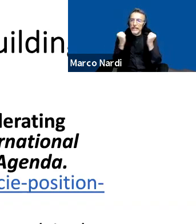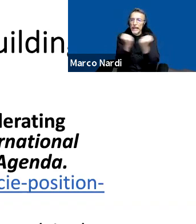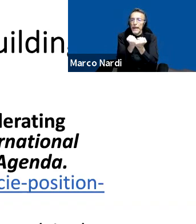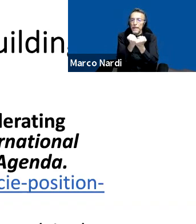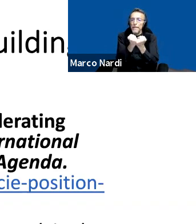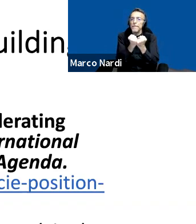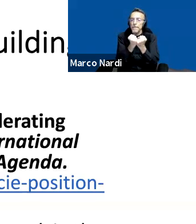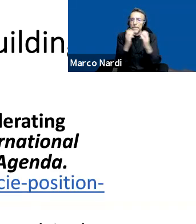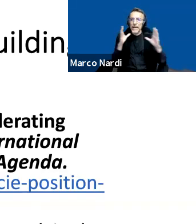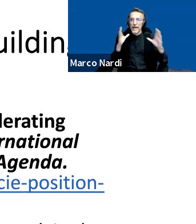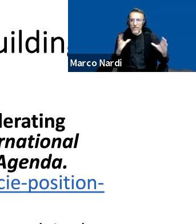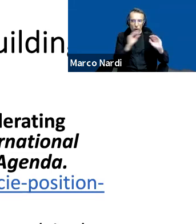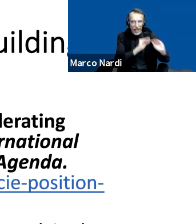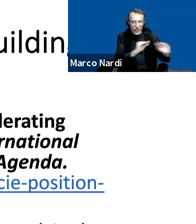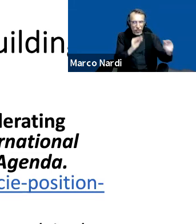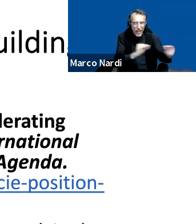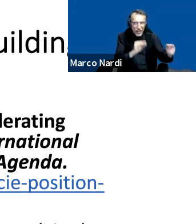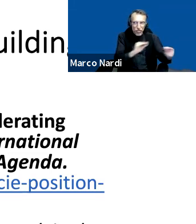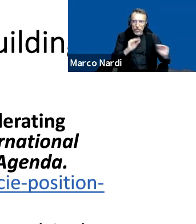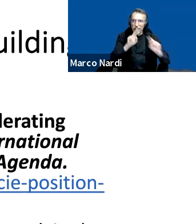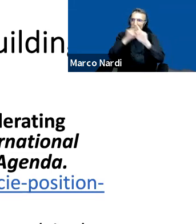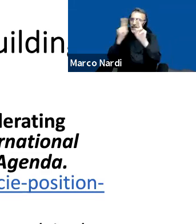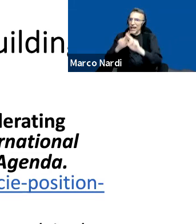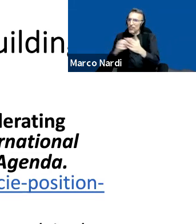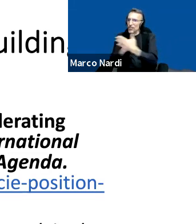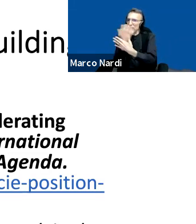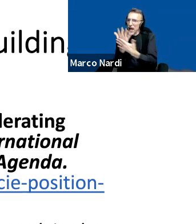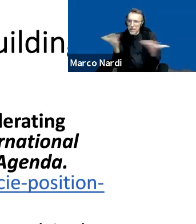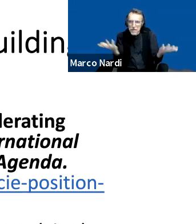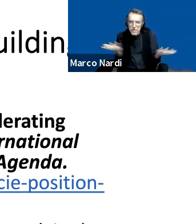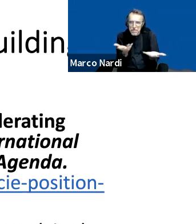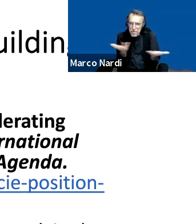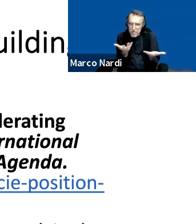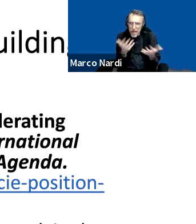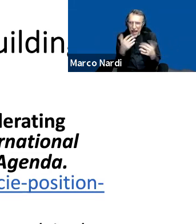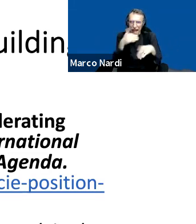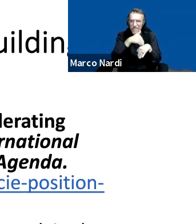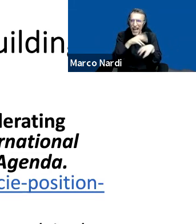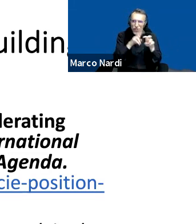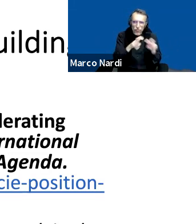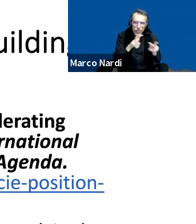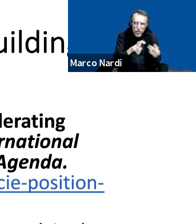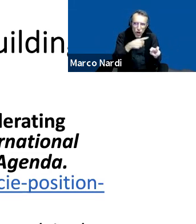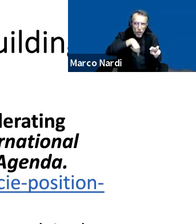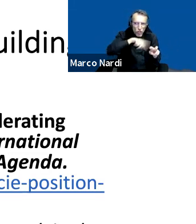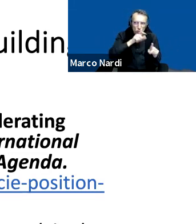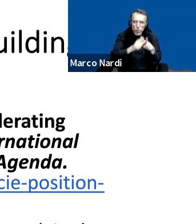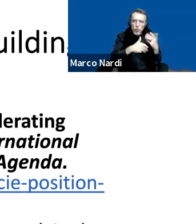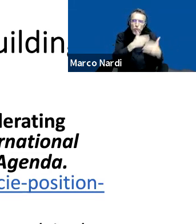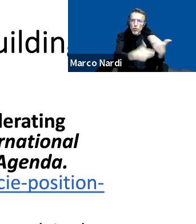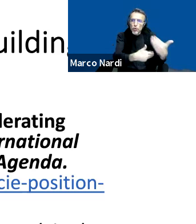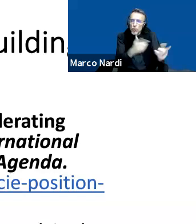both for education and international development, but also for research and the work that we do.